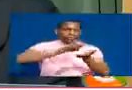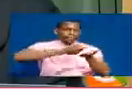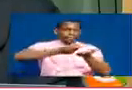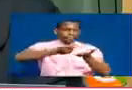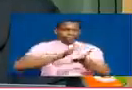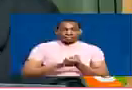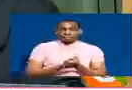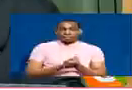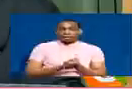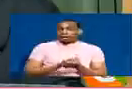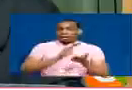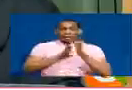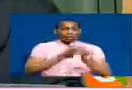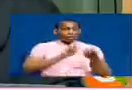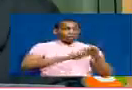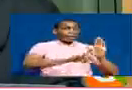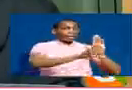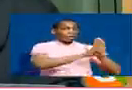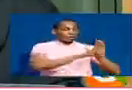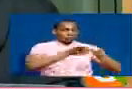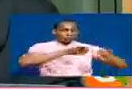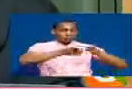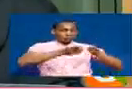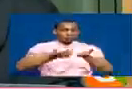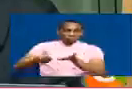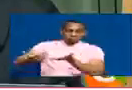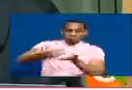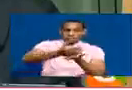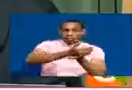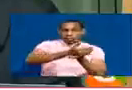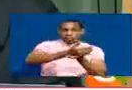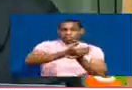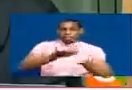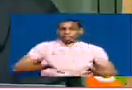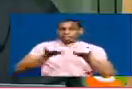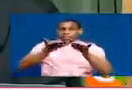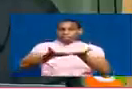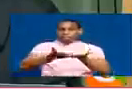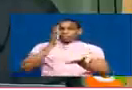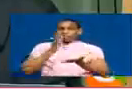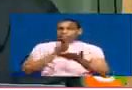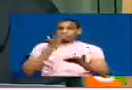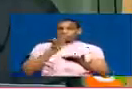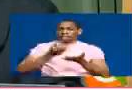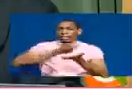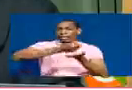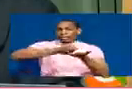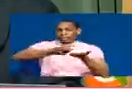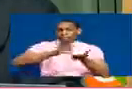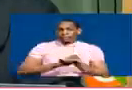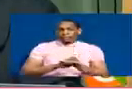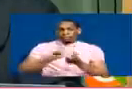signatures, there was neither legislation governing the collection, presentation and verification of